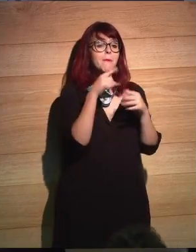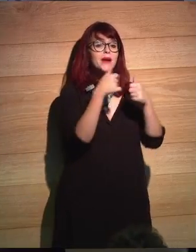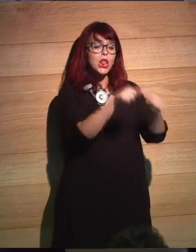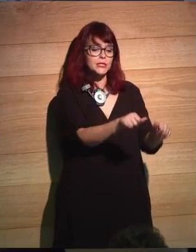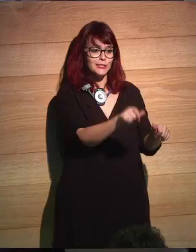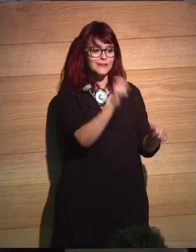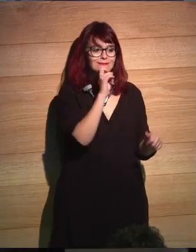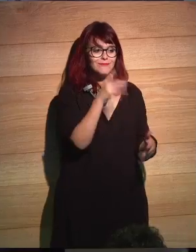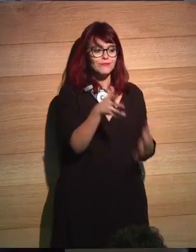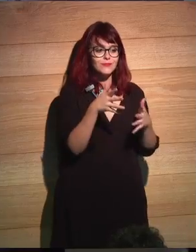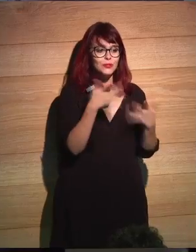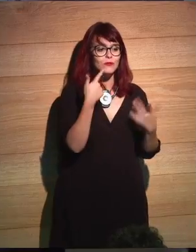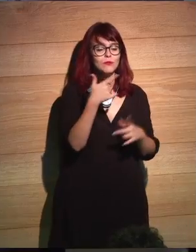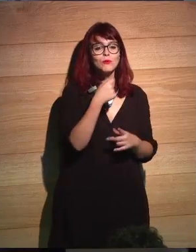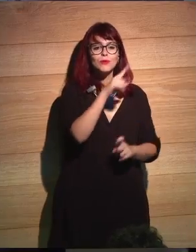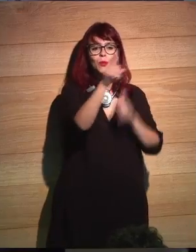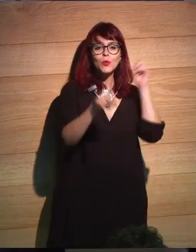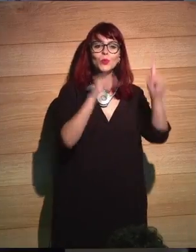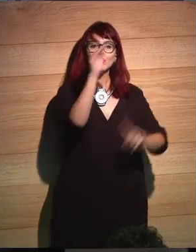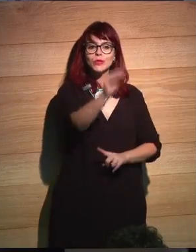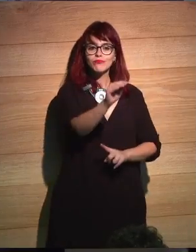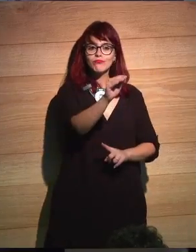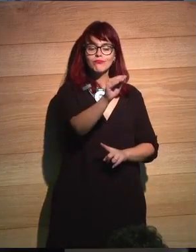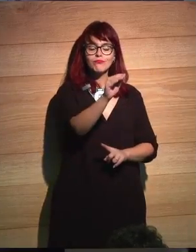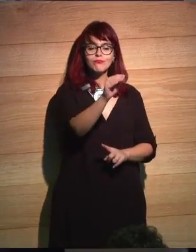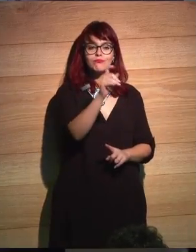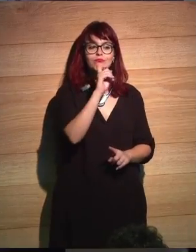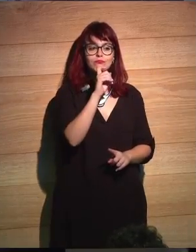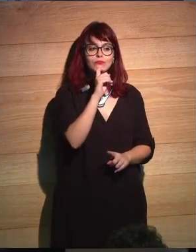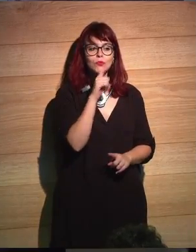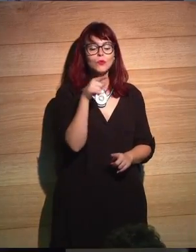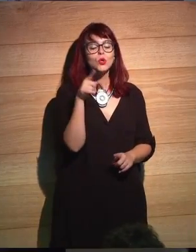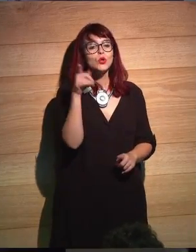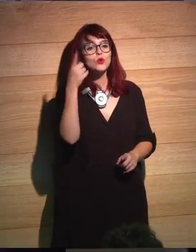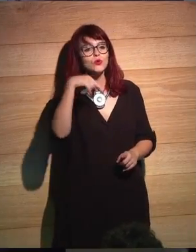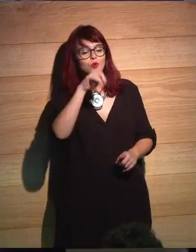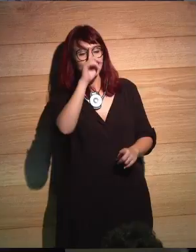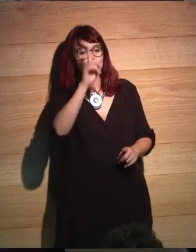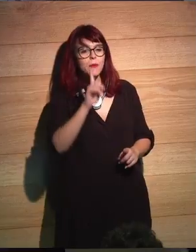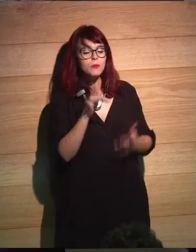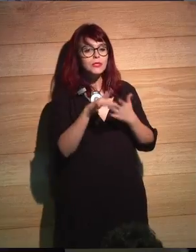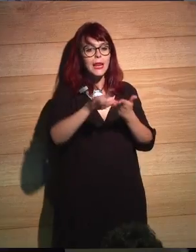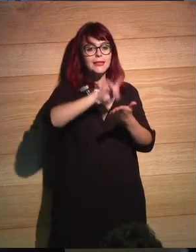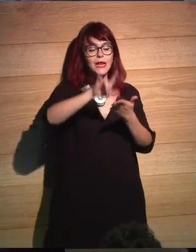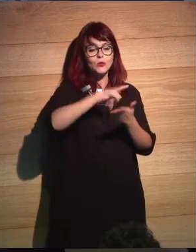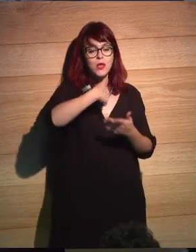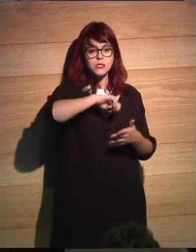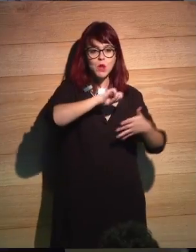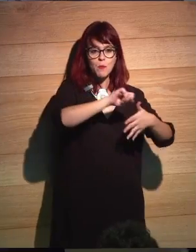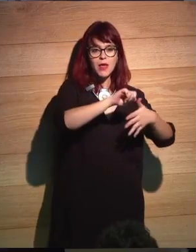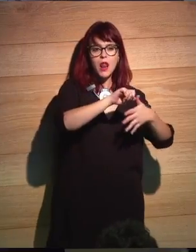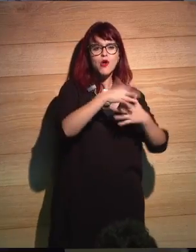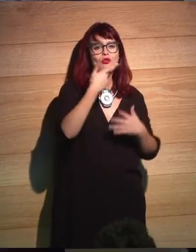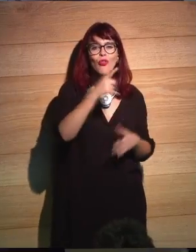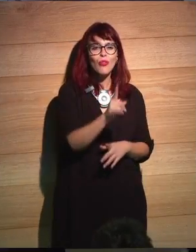journalists love to put on books, I would like to ask you, what is what we really do not